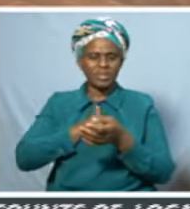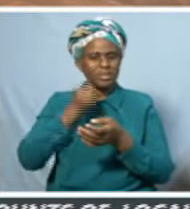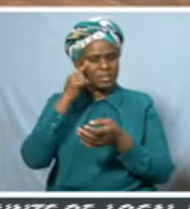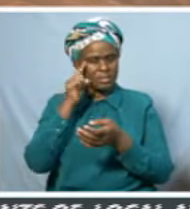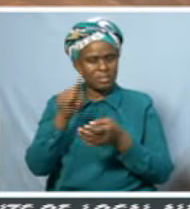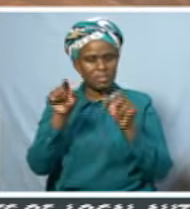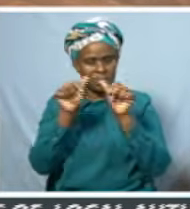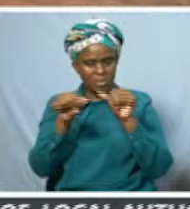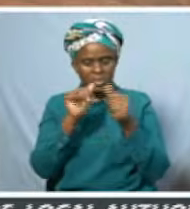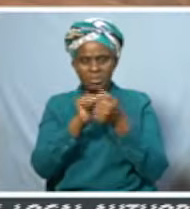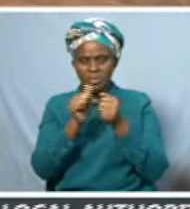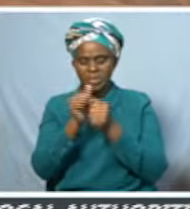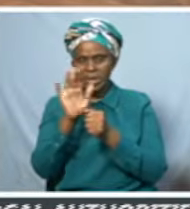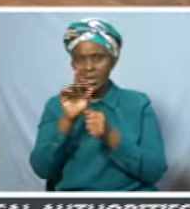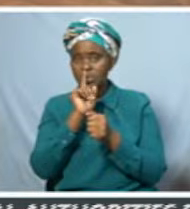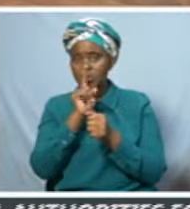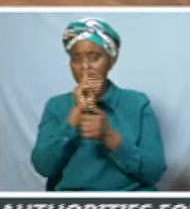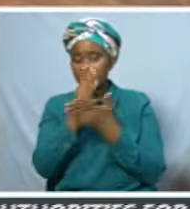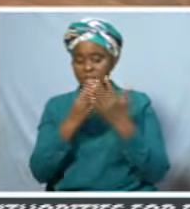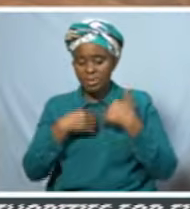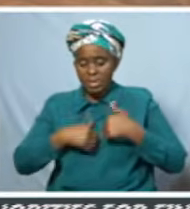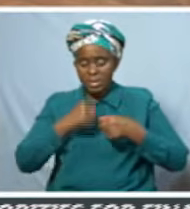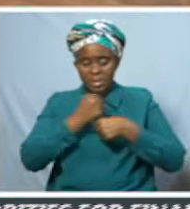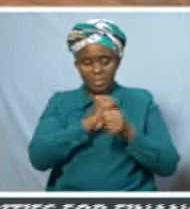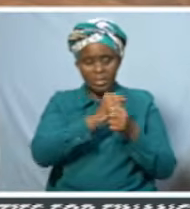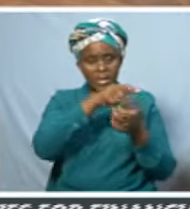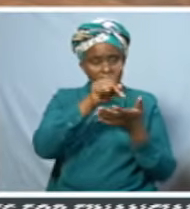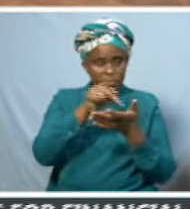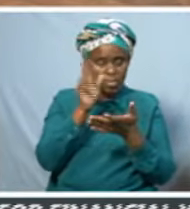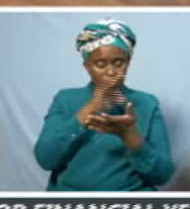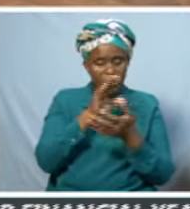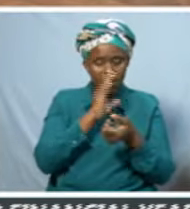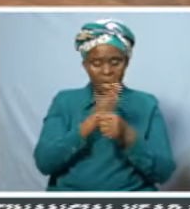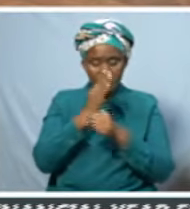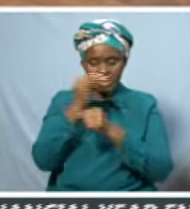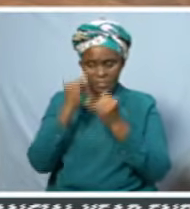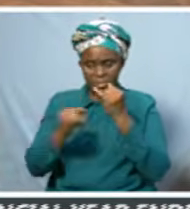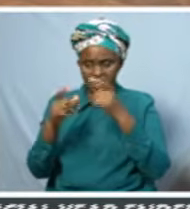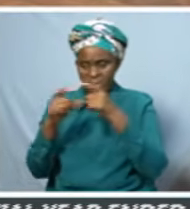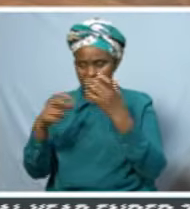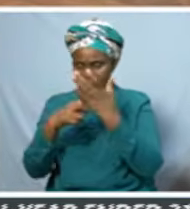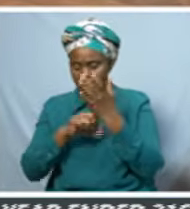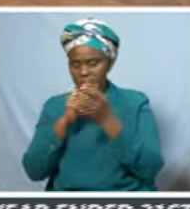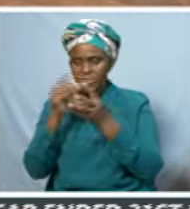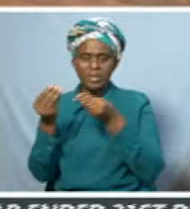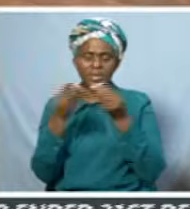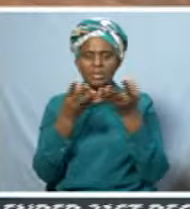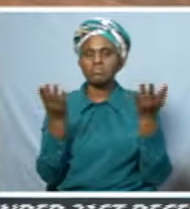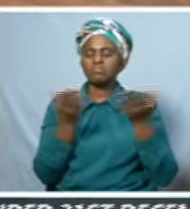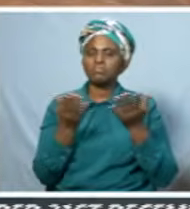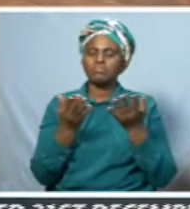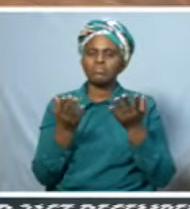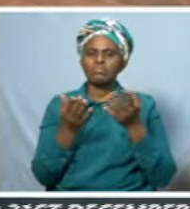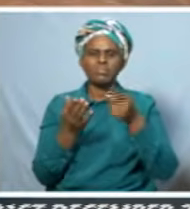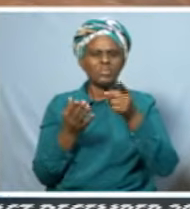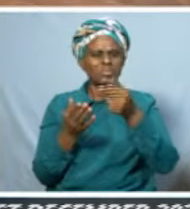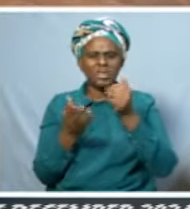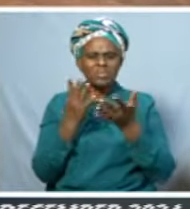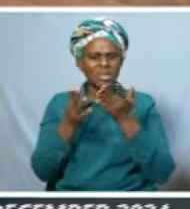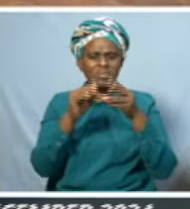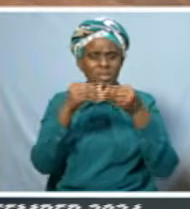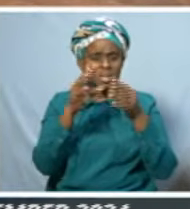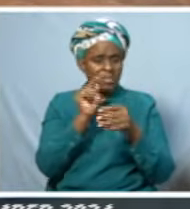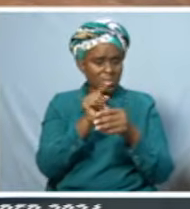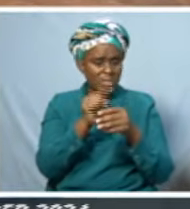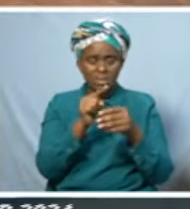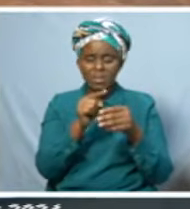where the audit query is, isn't it? Somebody makes a payment, and then the receipts were not issued. You maybe provide